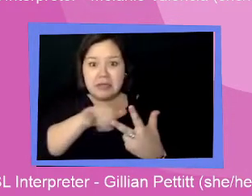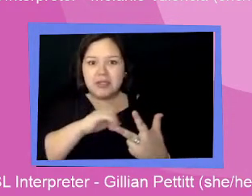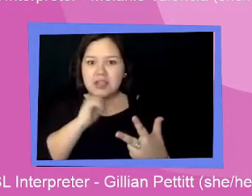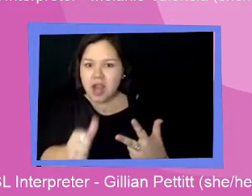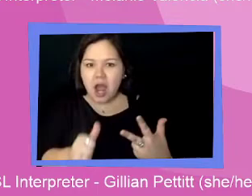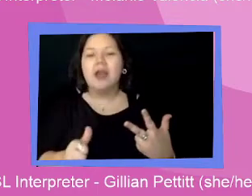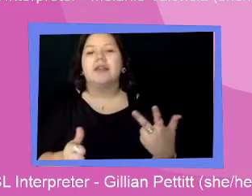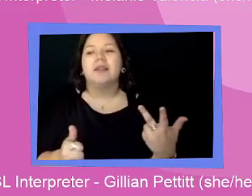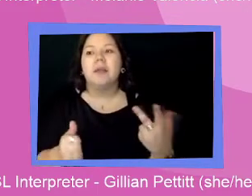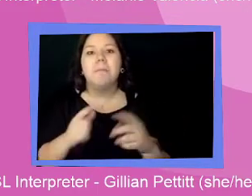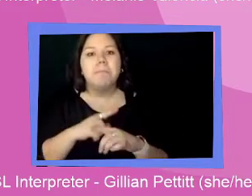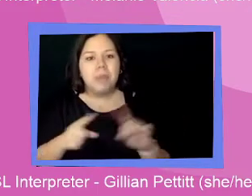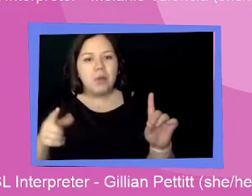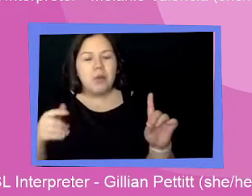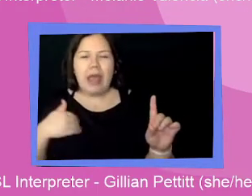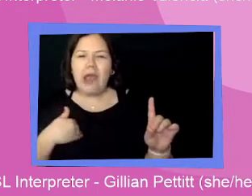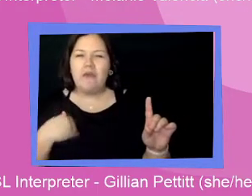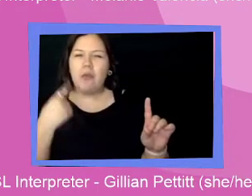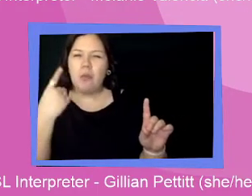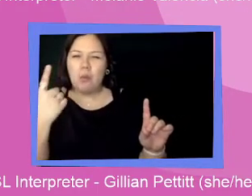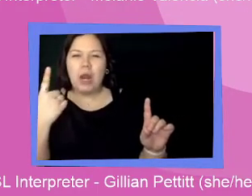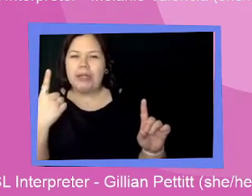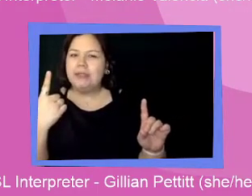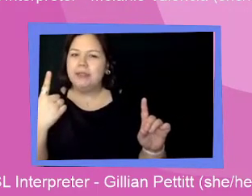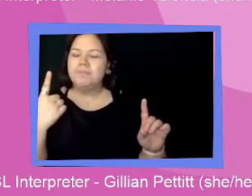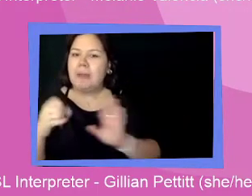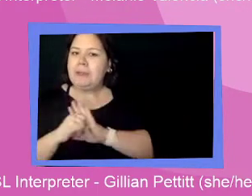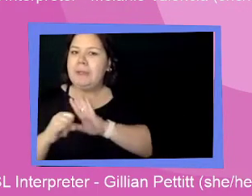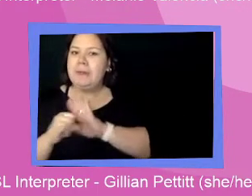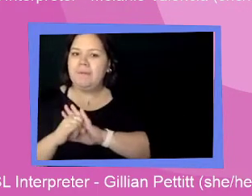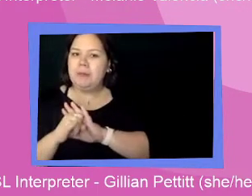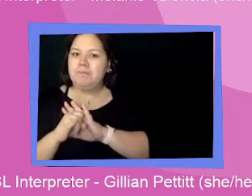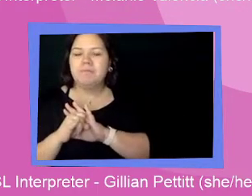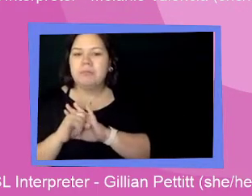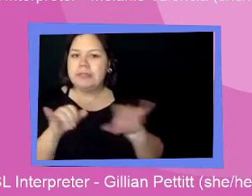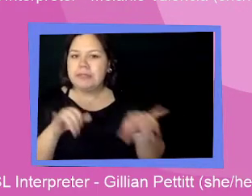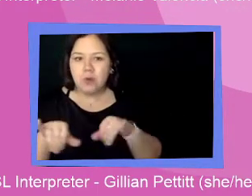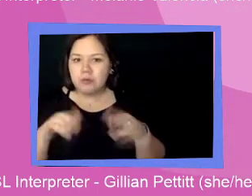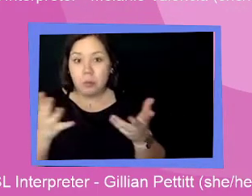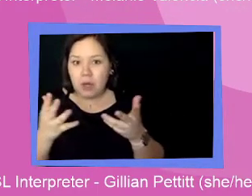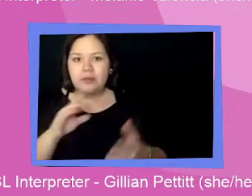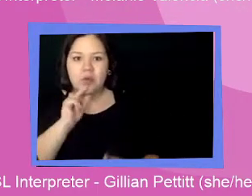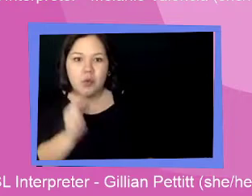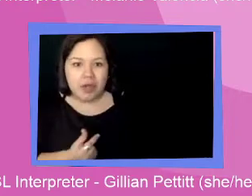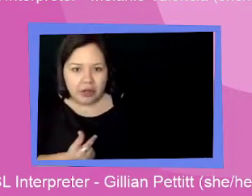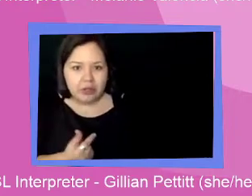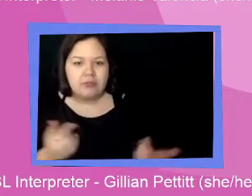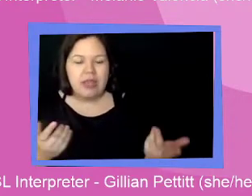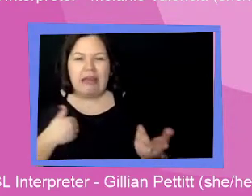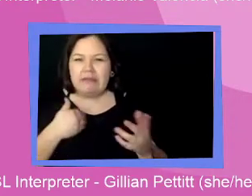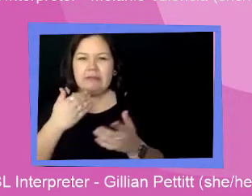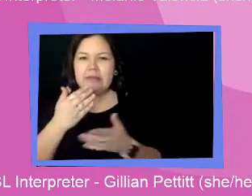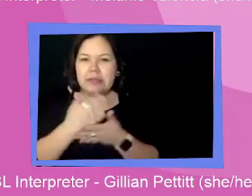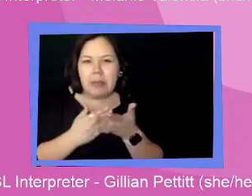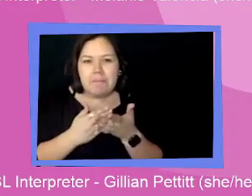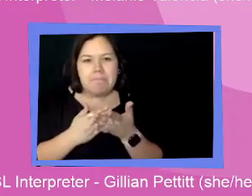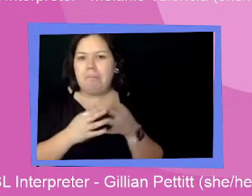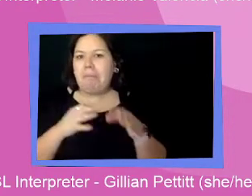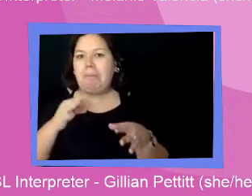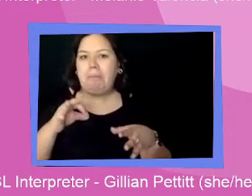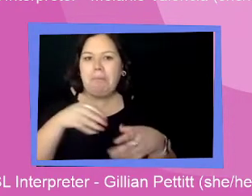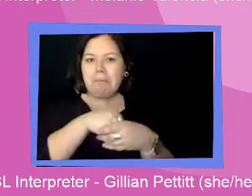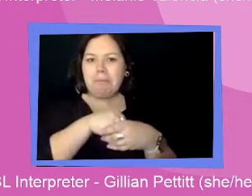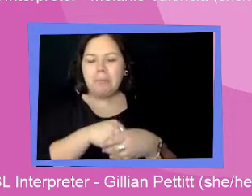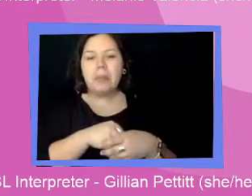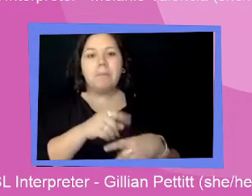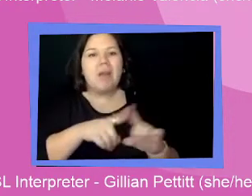by an aspect of our identity, that we all identify as queer in some way. But that is just one aspect